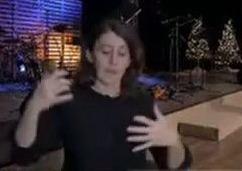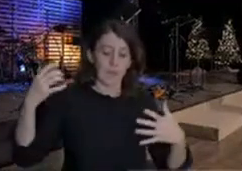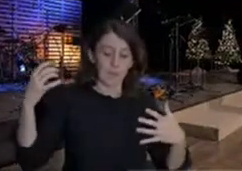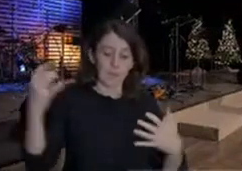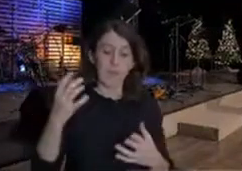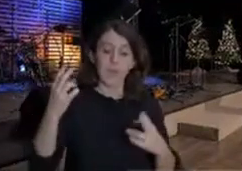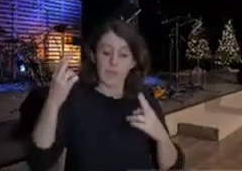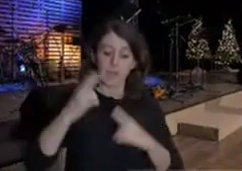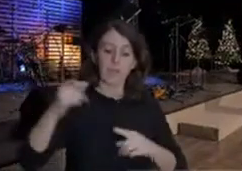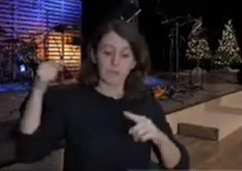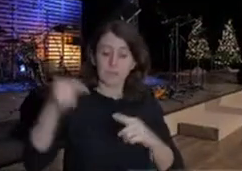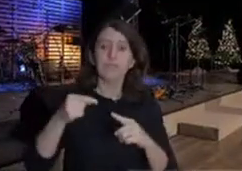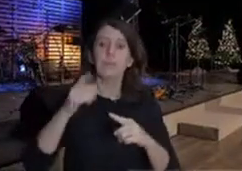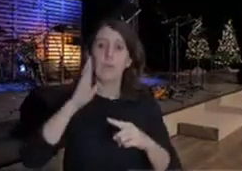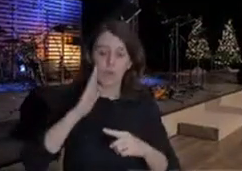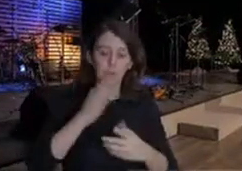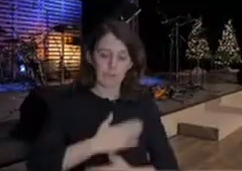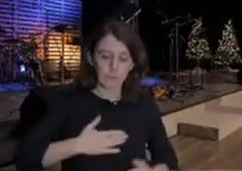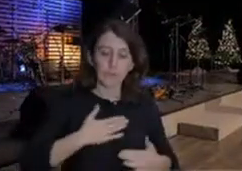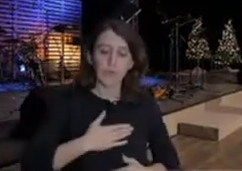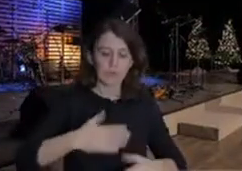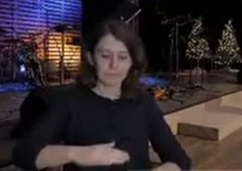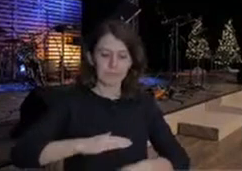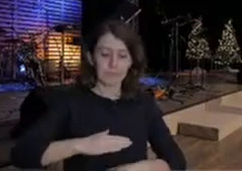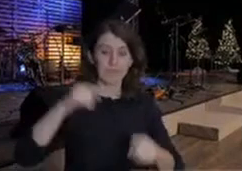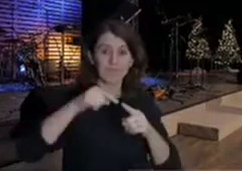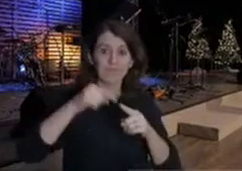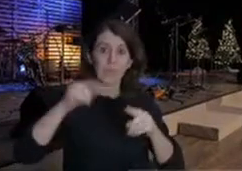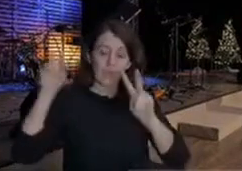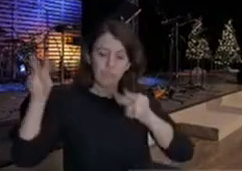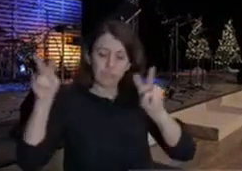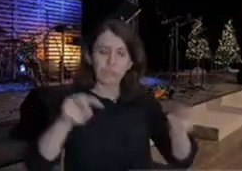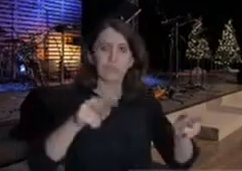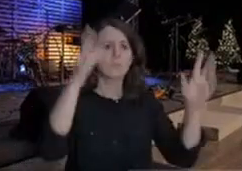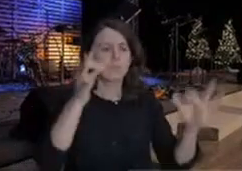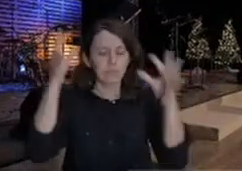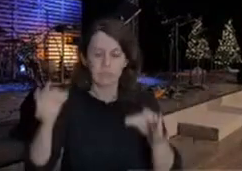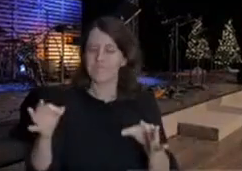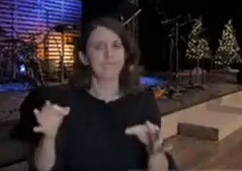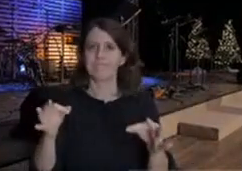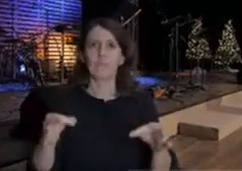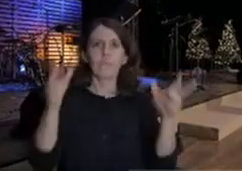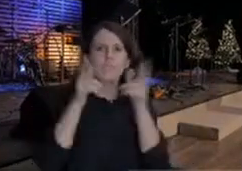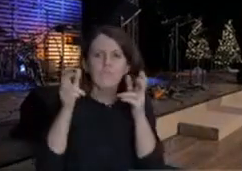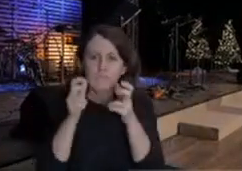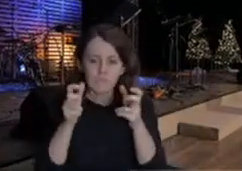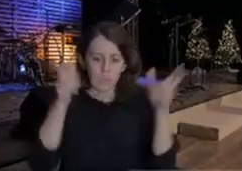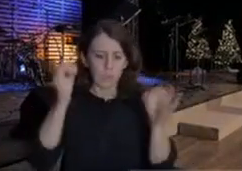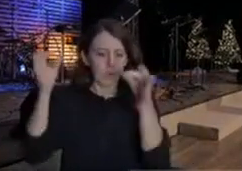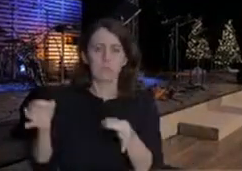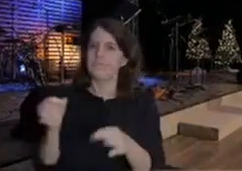delight in the fear of the Lord. He will not judge by what he sees with his eyes or decide by what he hears with his